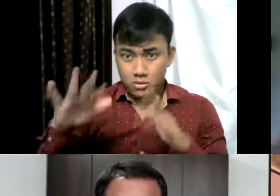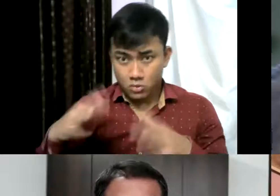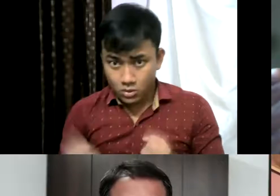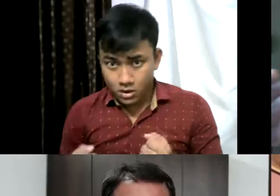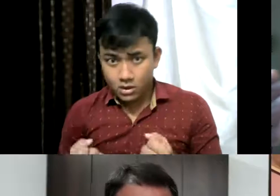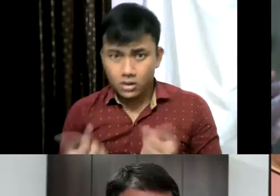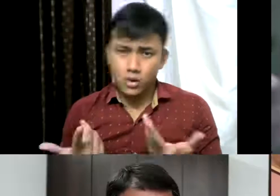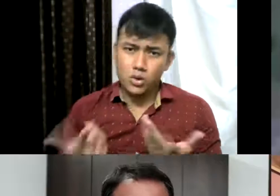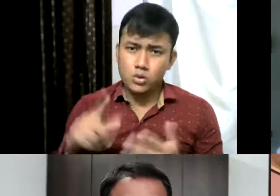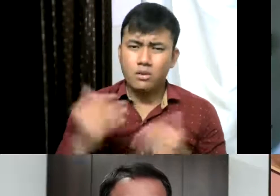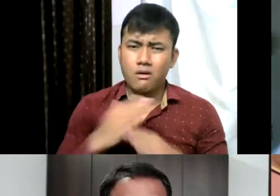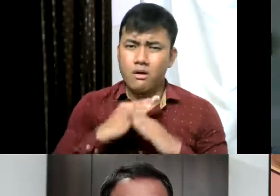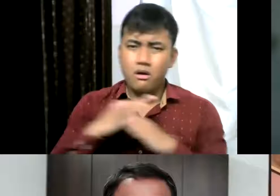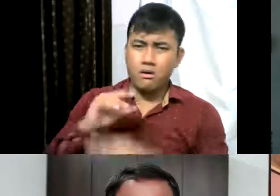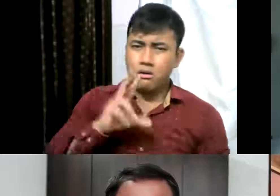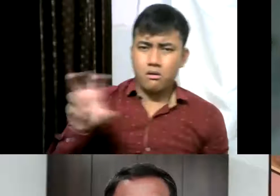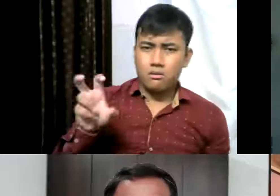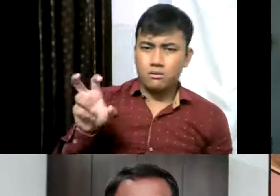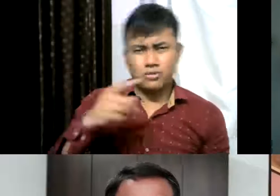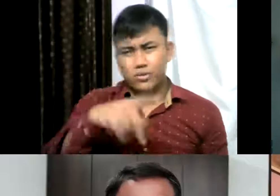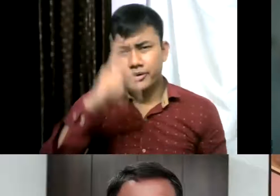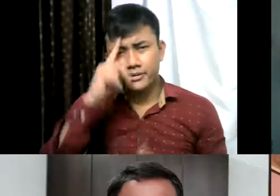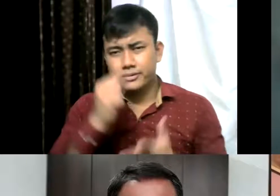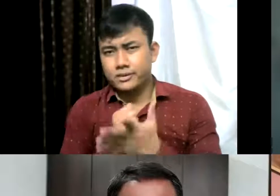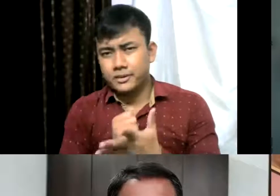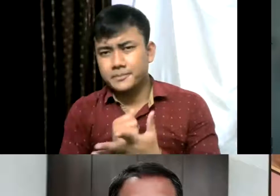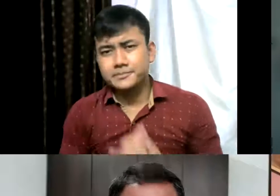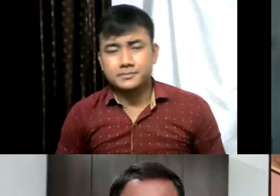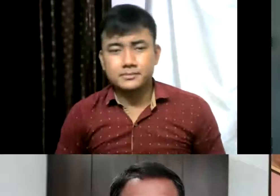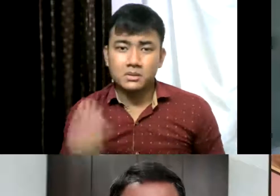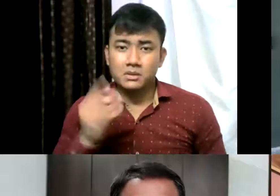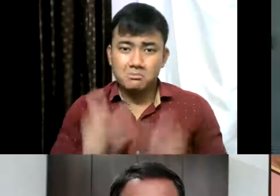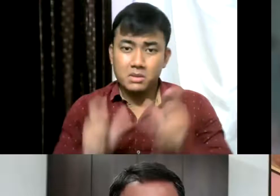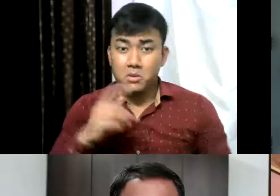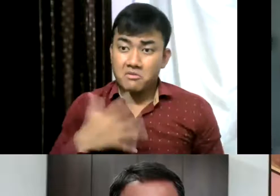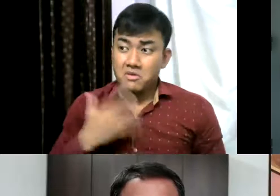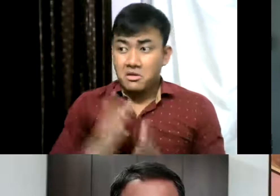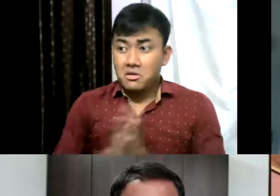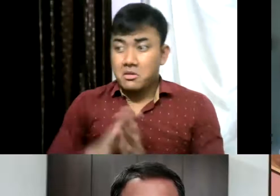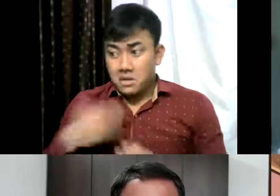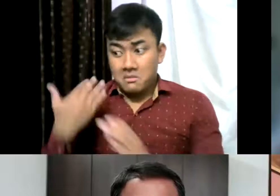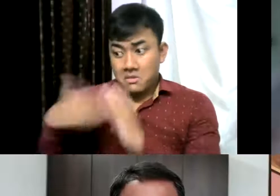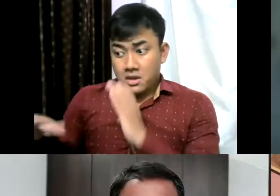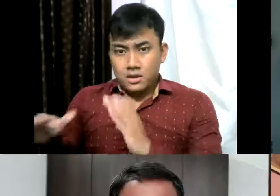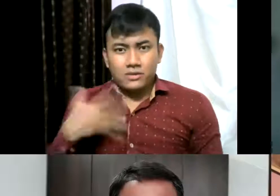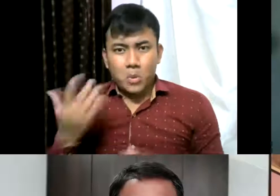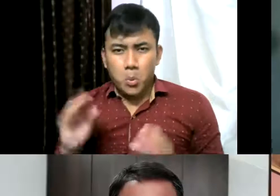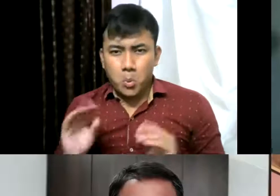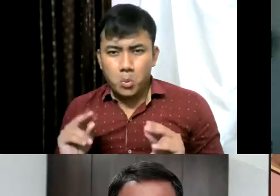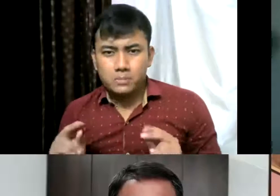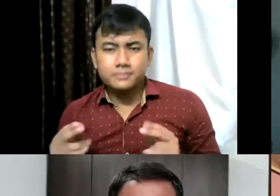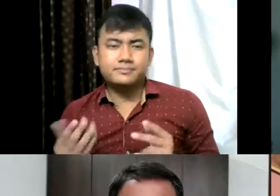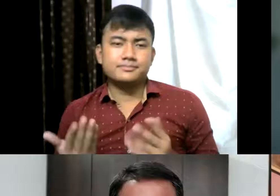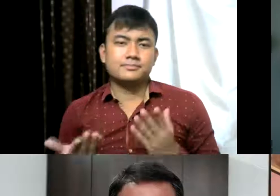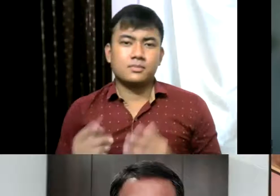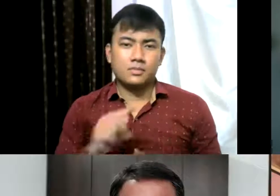into cognizance that everyone might not be comfortable messaging first, or they might have their own ideas. So I think it's important that we remain dynamic